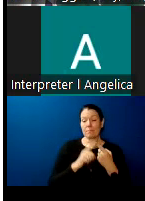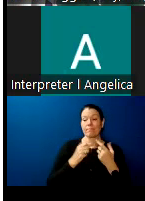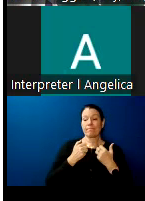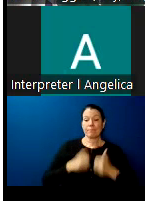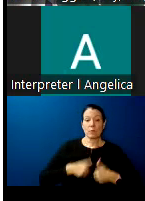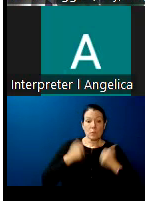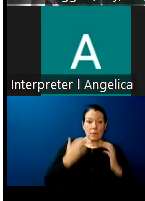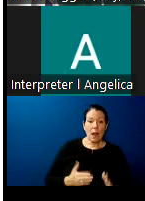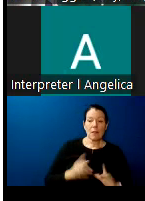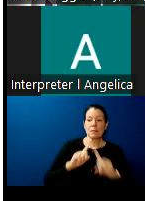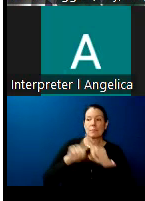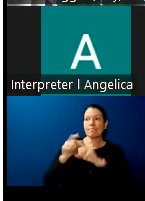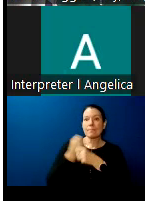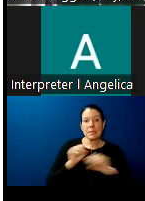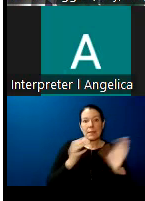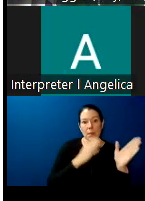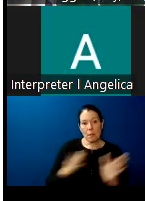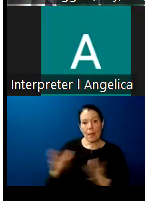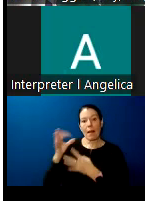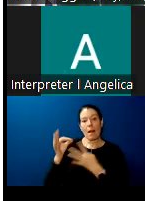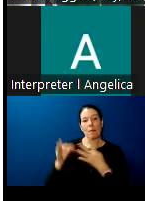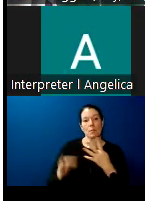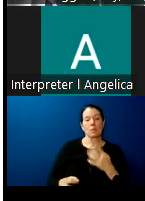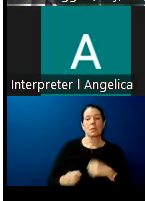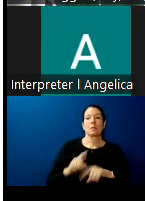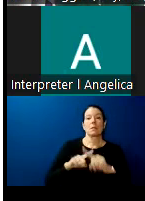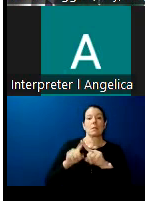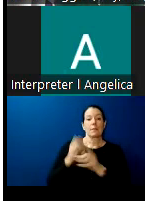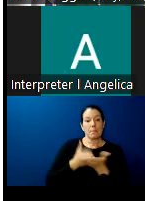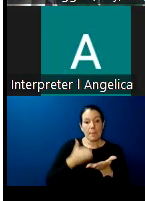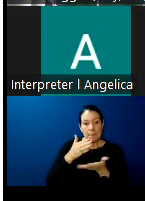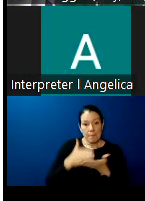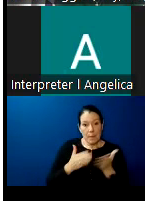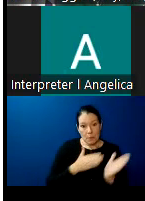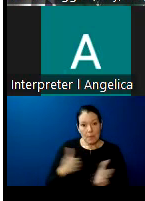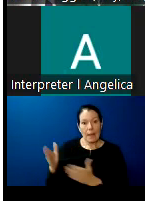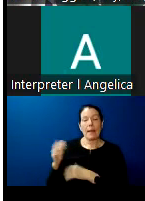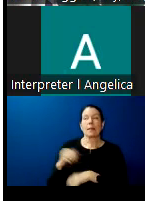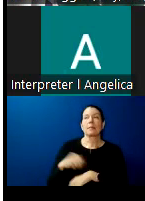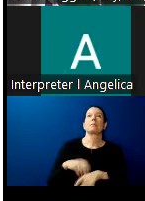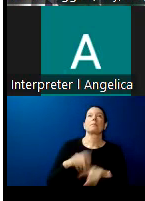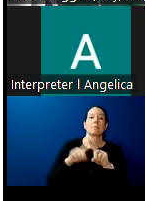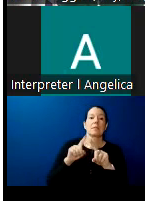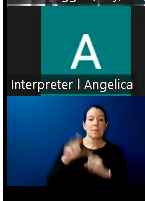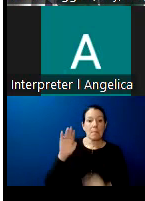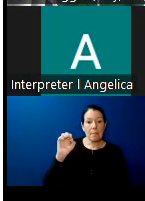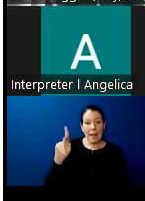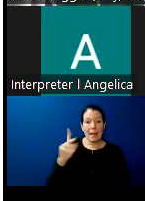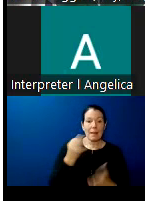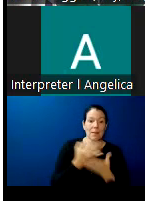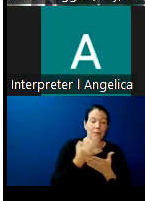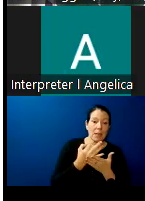explore, different safety plan options or different budget plan options or banking options or financial